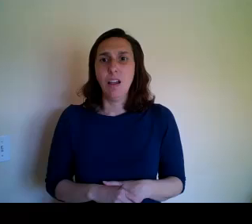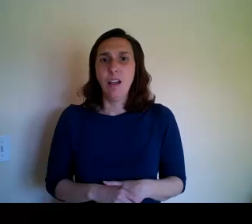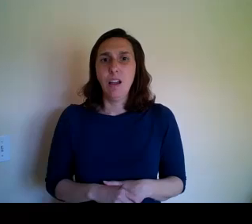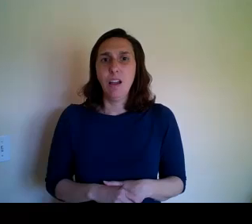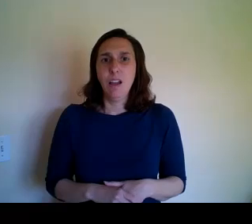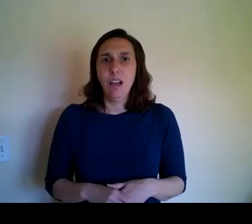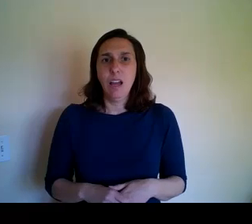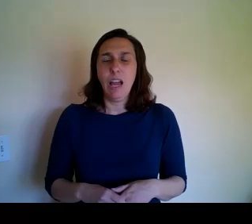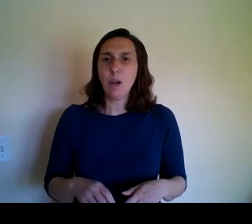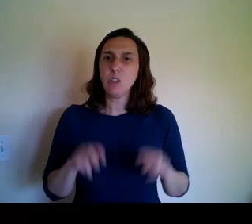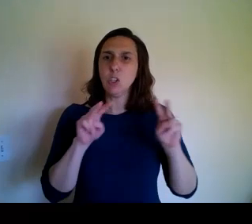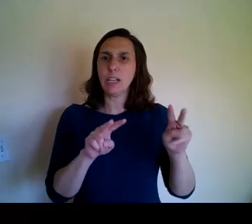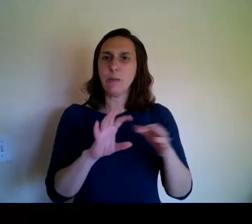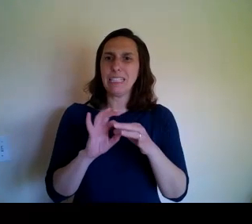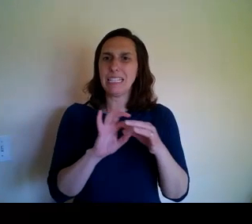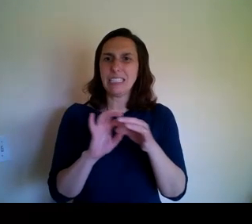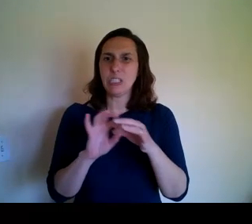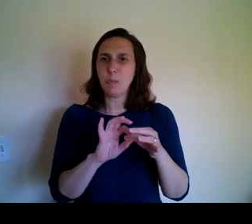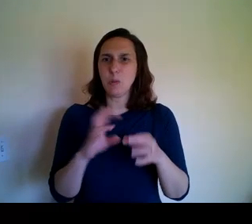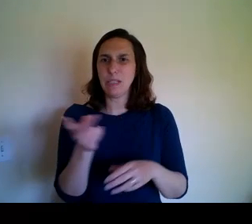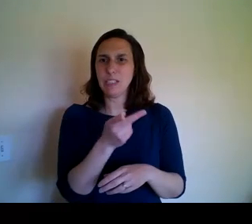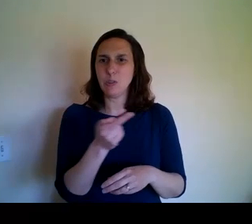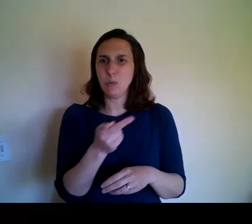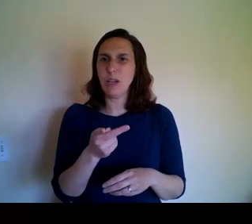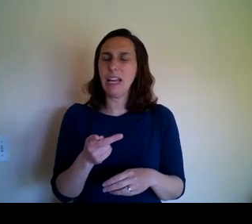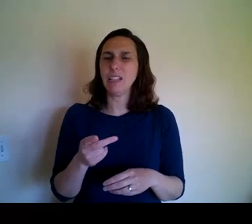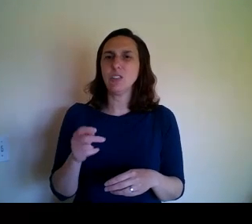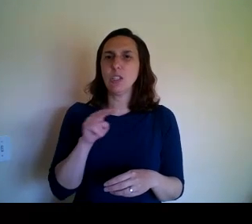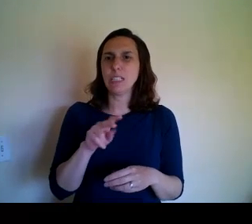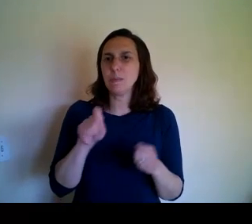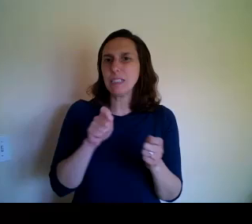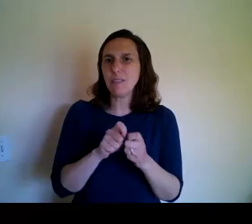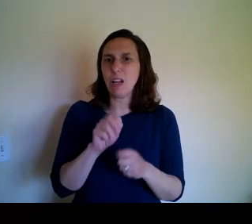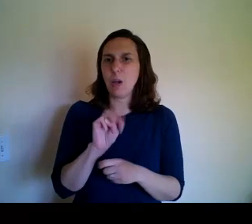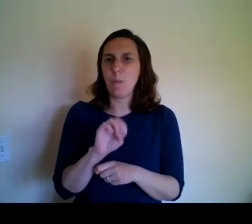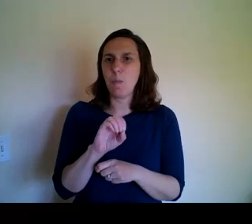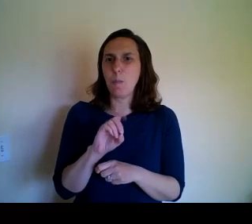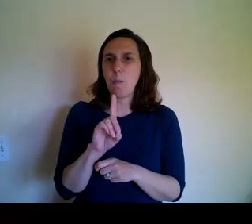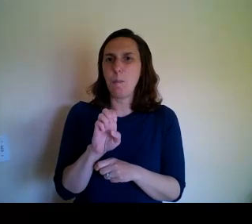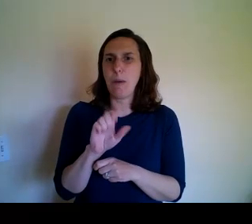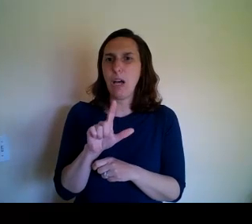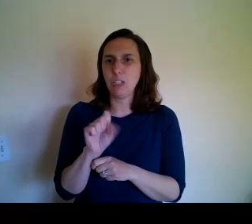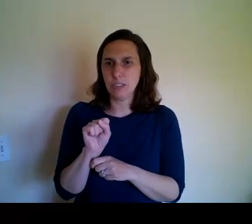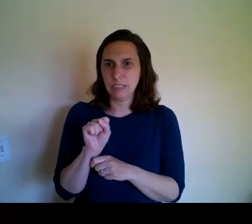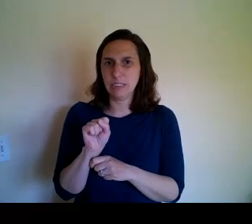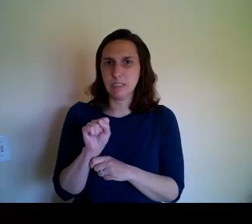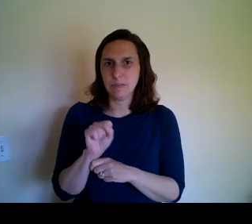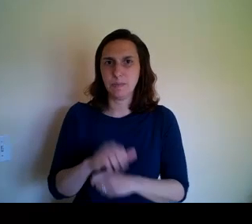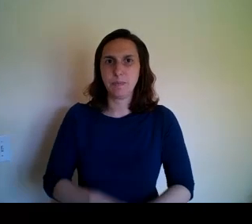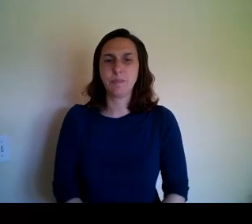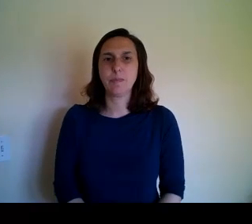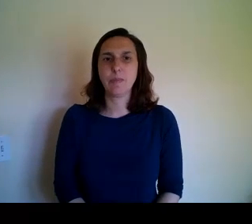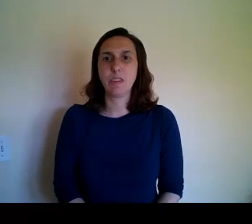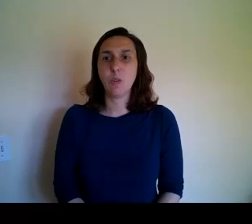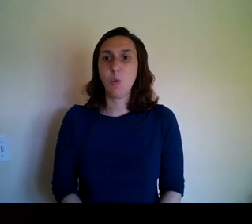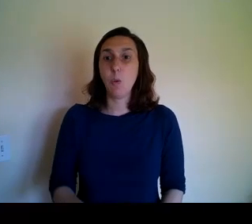these two things and look at some particular models. we have seen the doubling time and